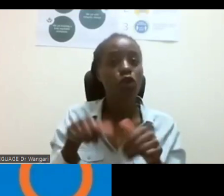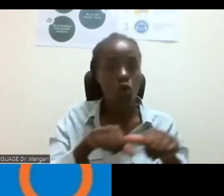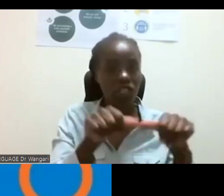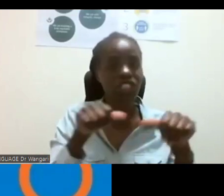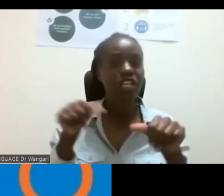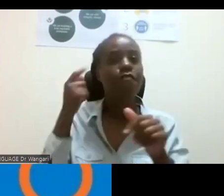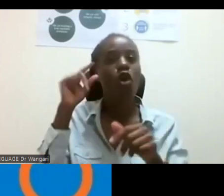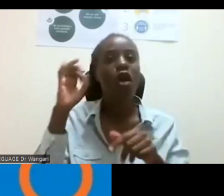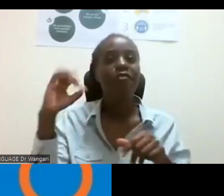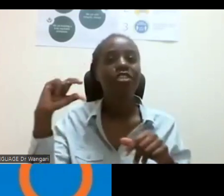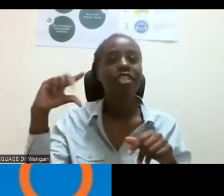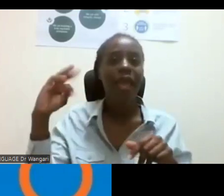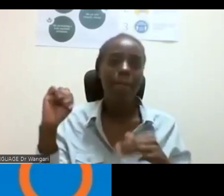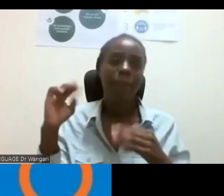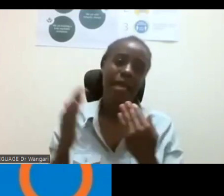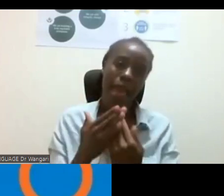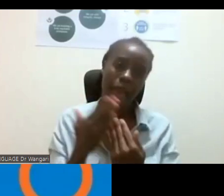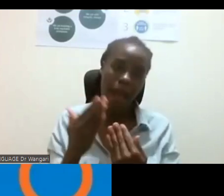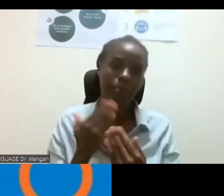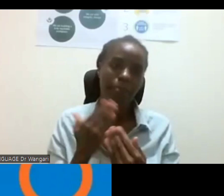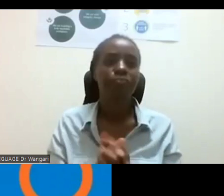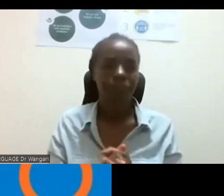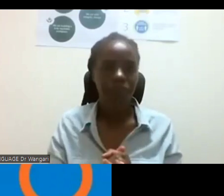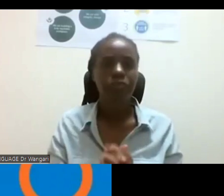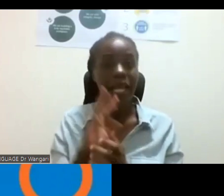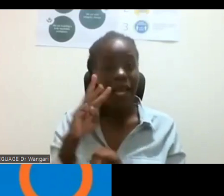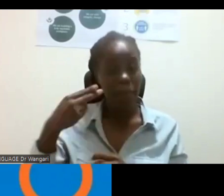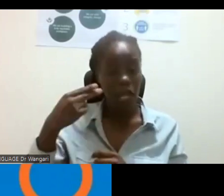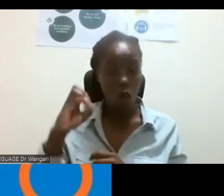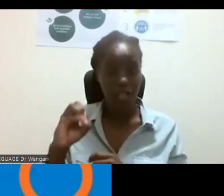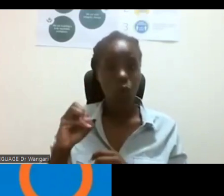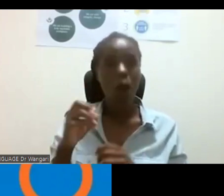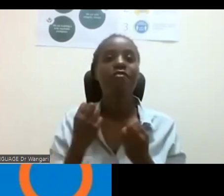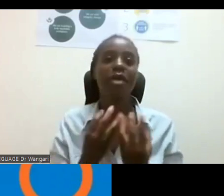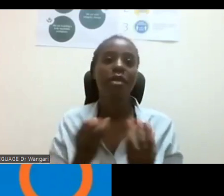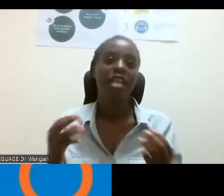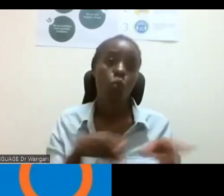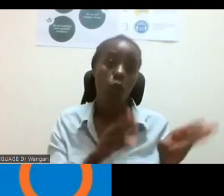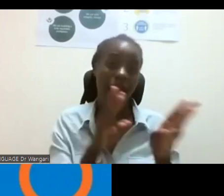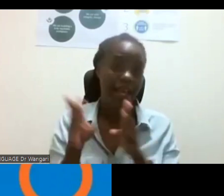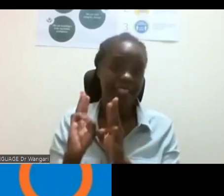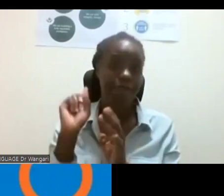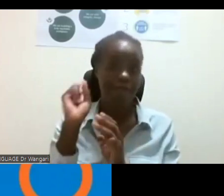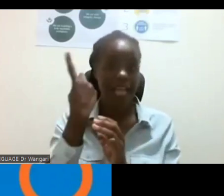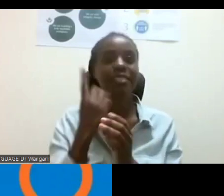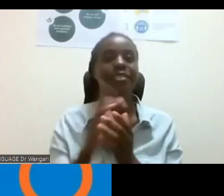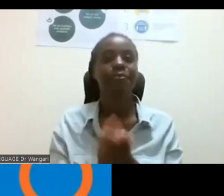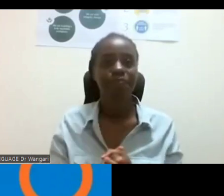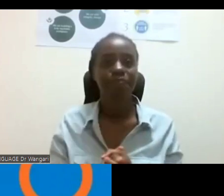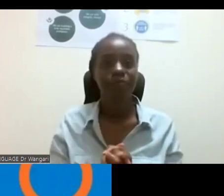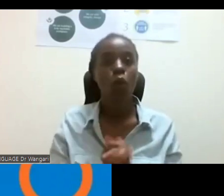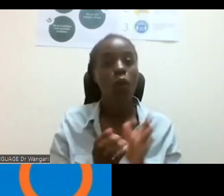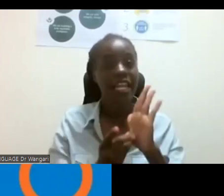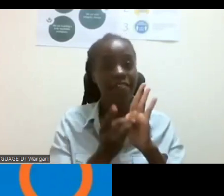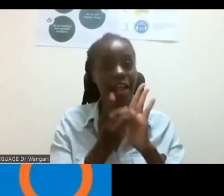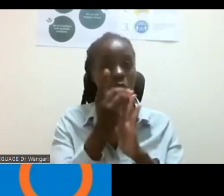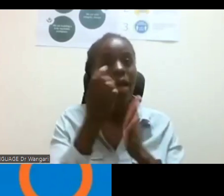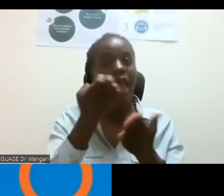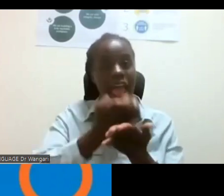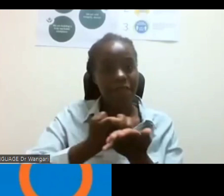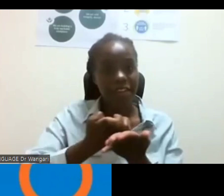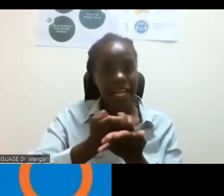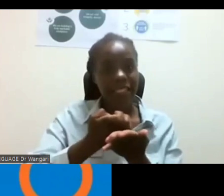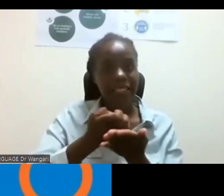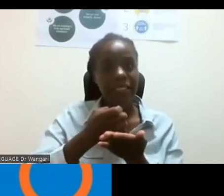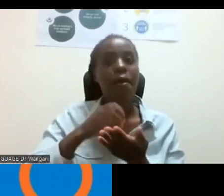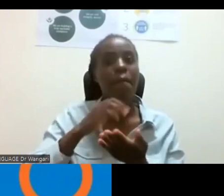WHO does this in a number of ways, and first, to start, we develop evidence-based resources. And